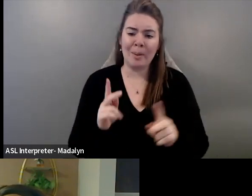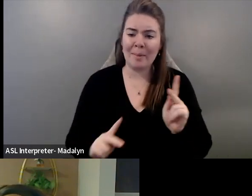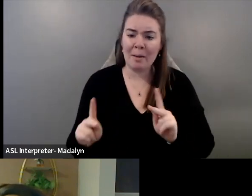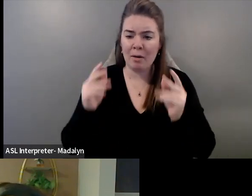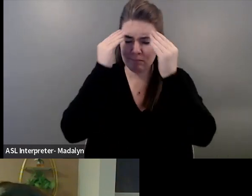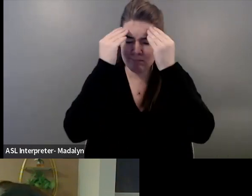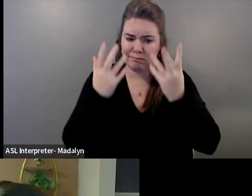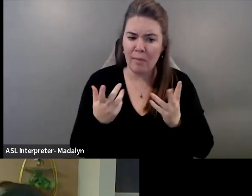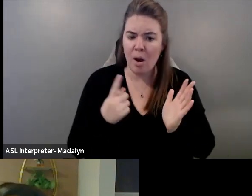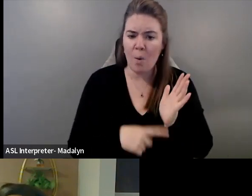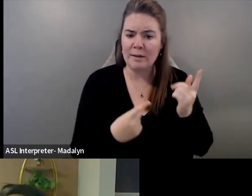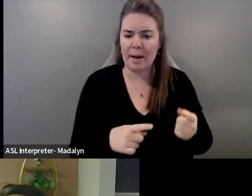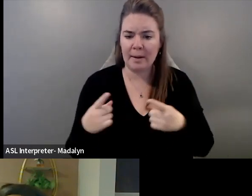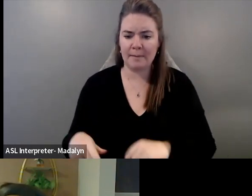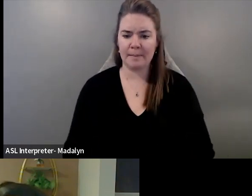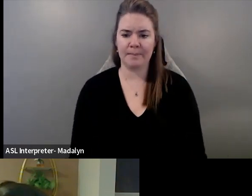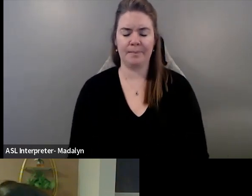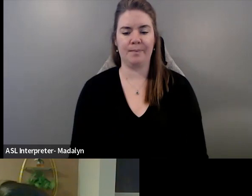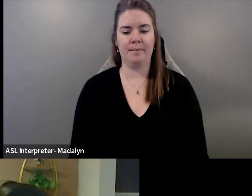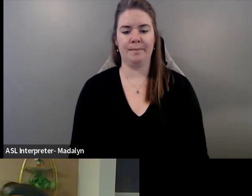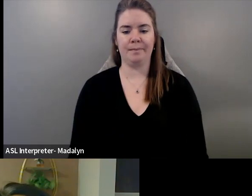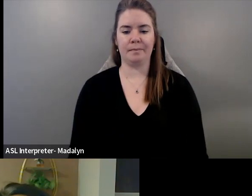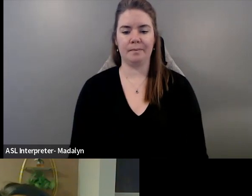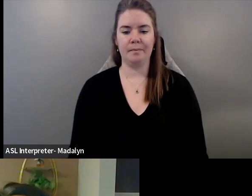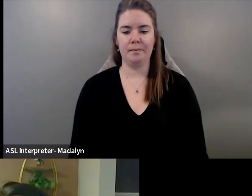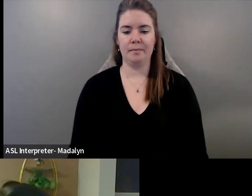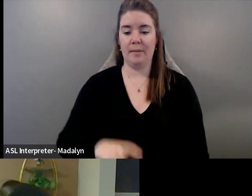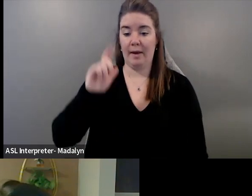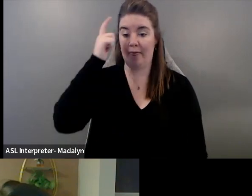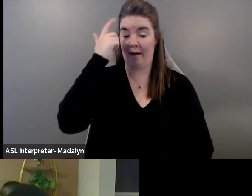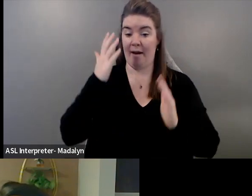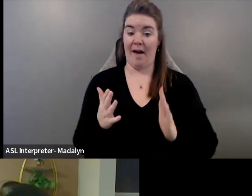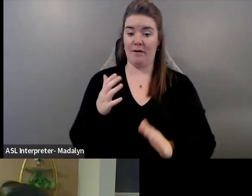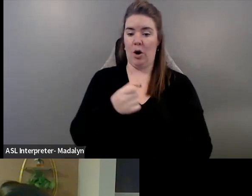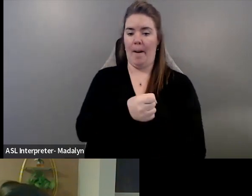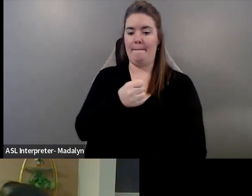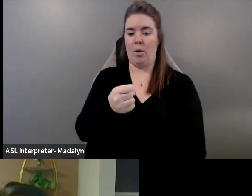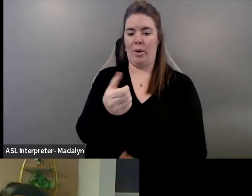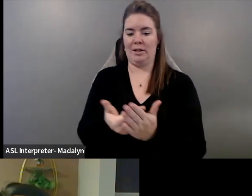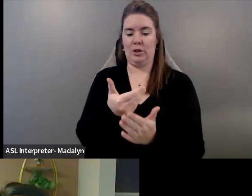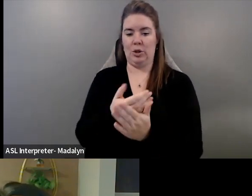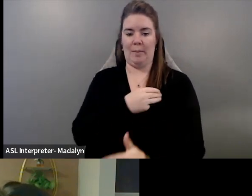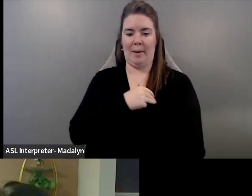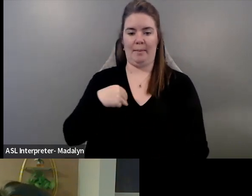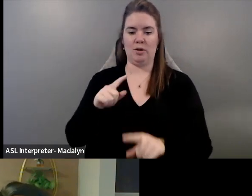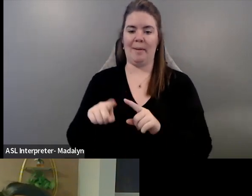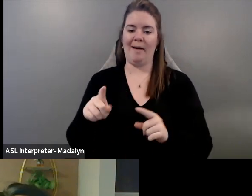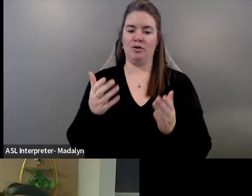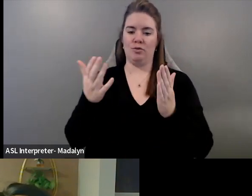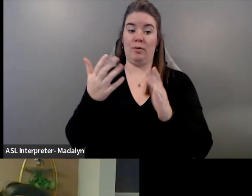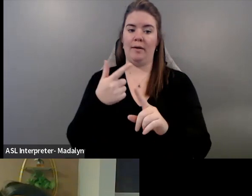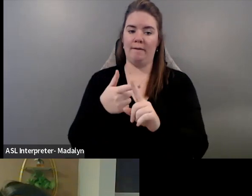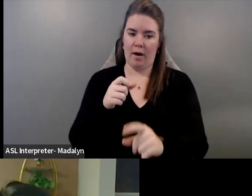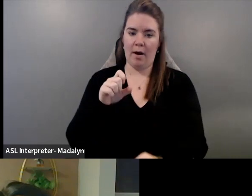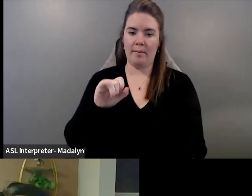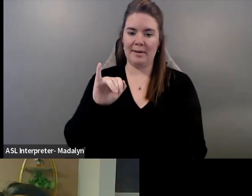going on. The governor appoints new SILC members, but they have to get recommendations from their SILC.